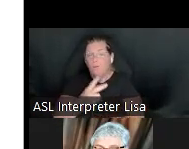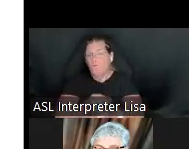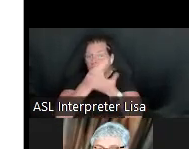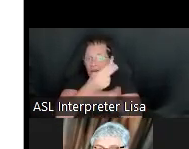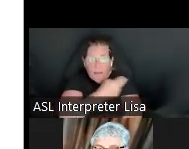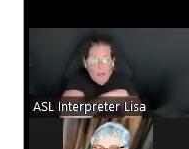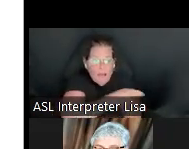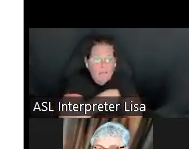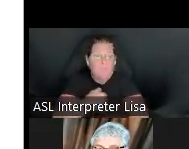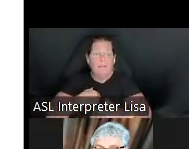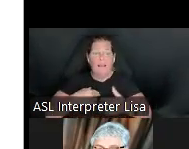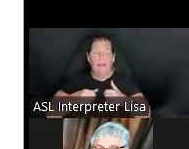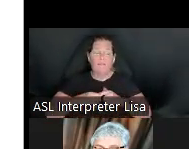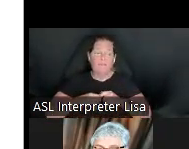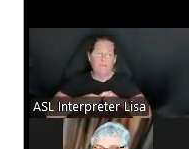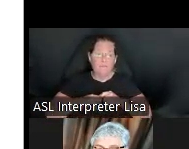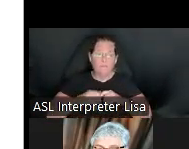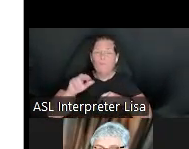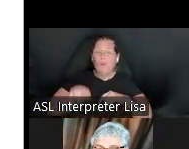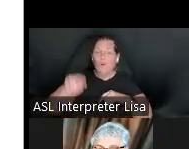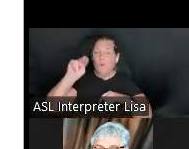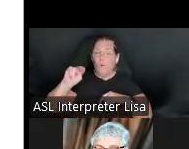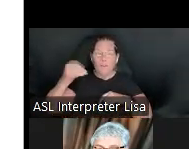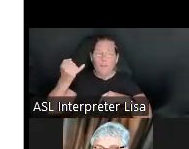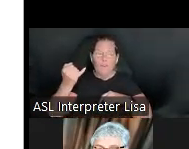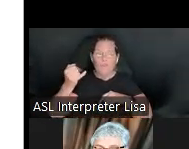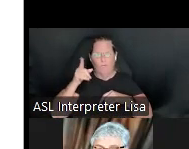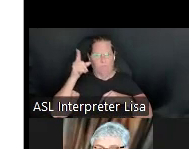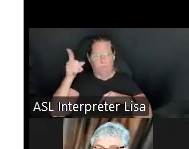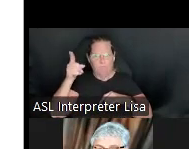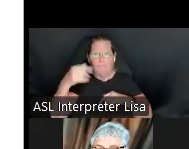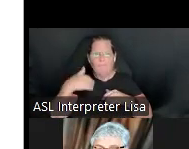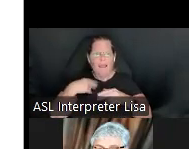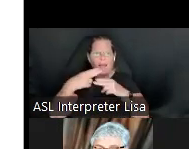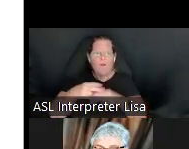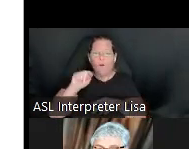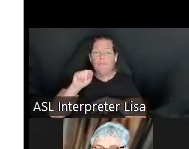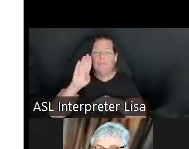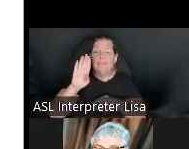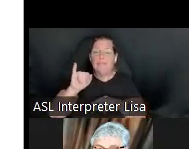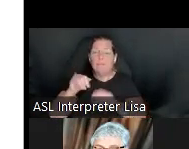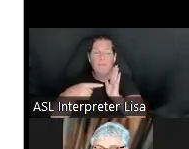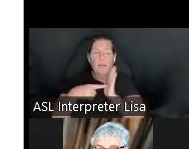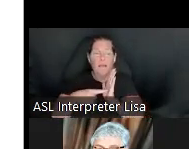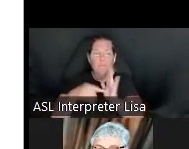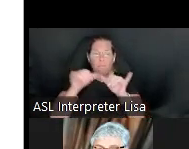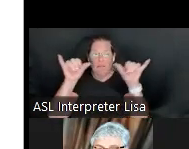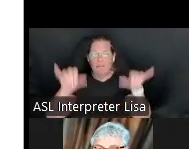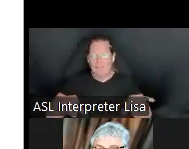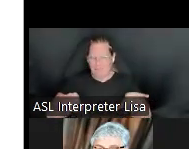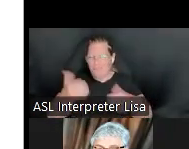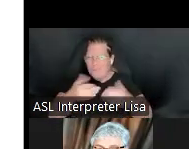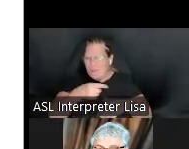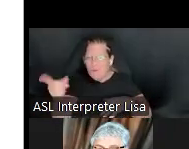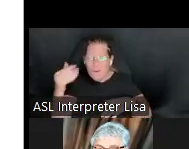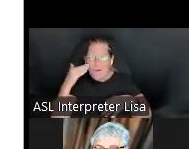hospitals. Northern New Jersey is involved with something called the TBI model systems. Many of you might have heard